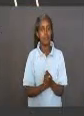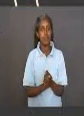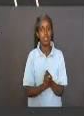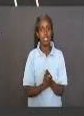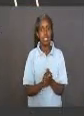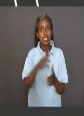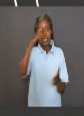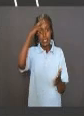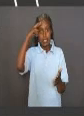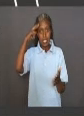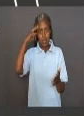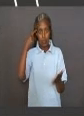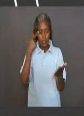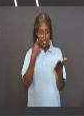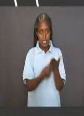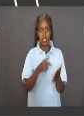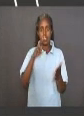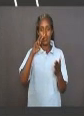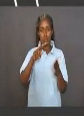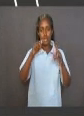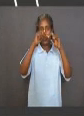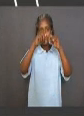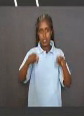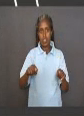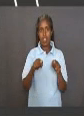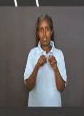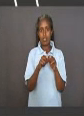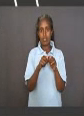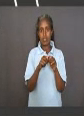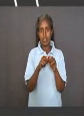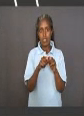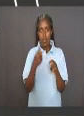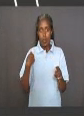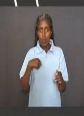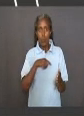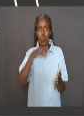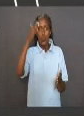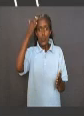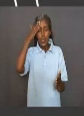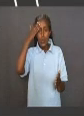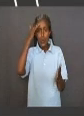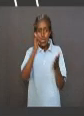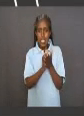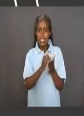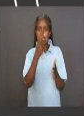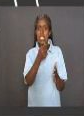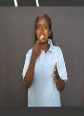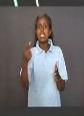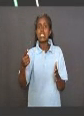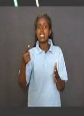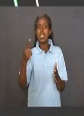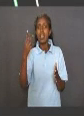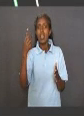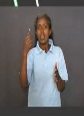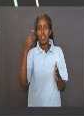In the case of these two triangles, we know that they each have